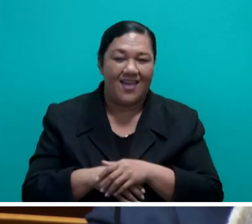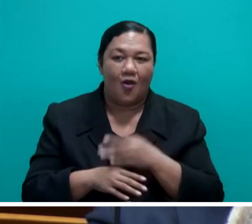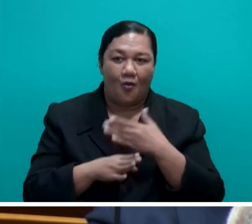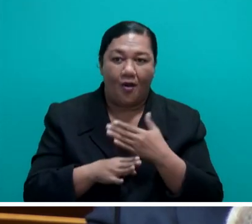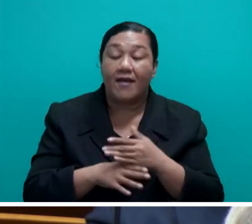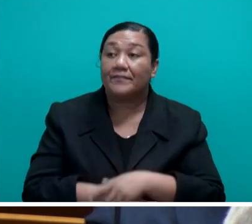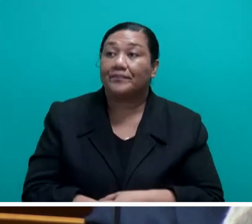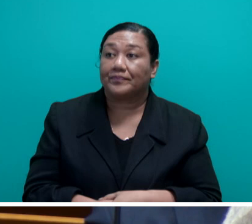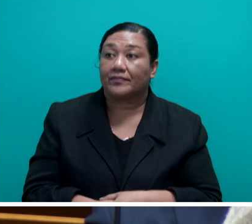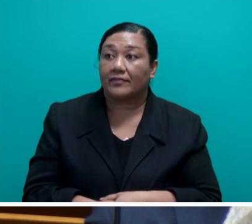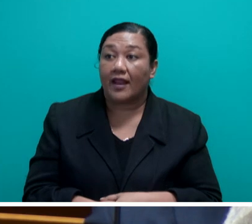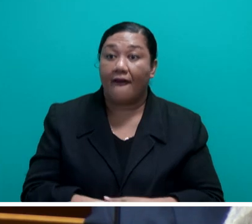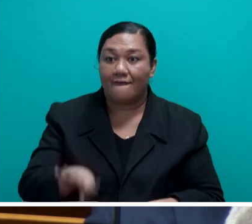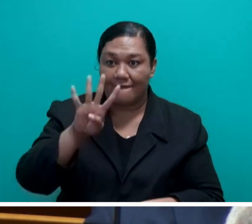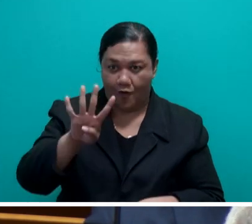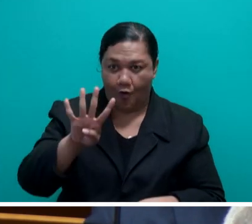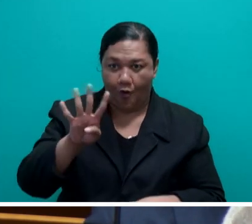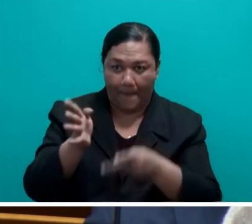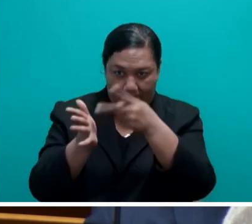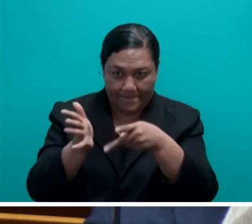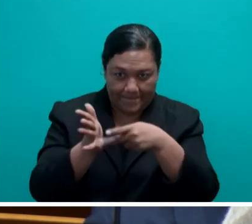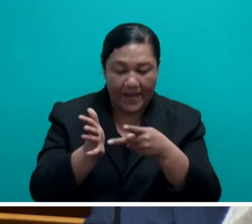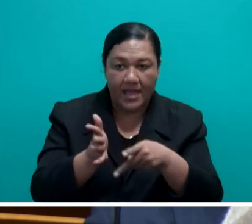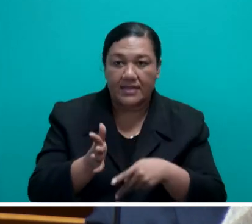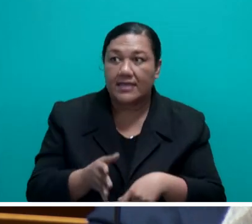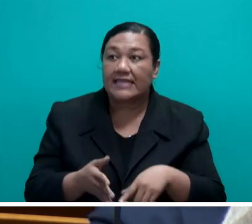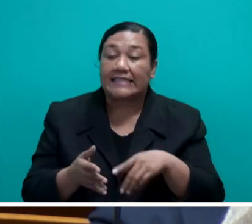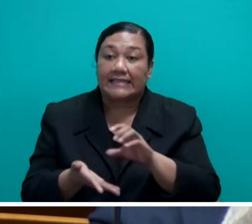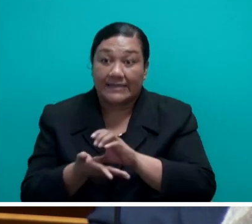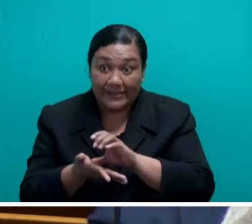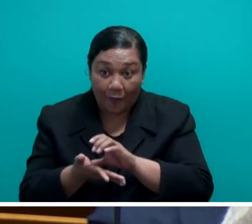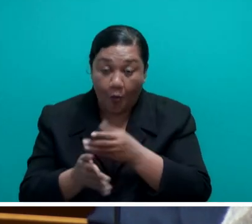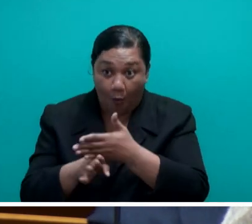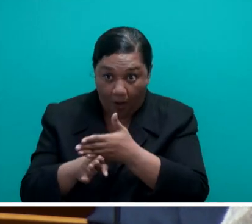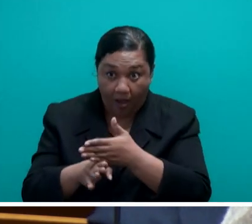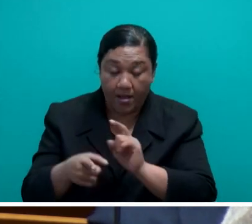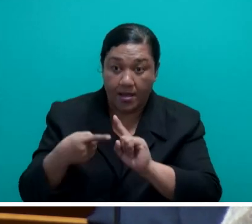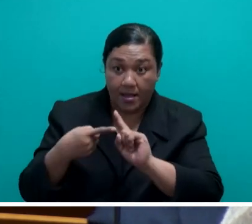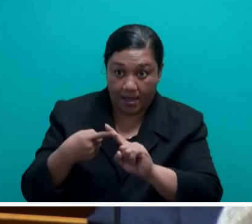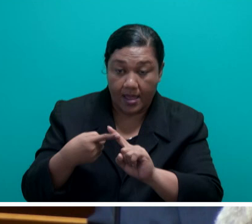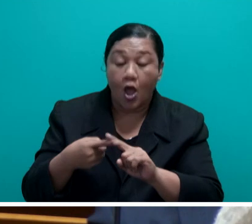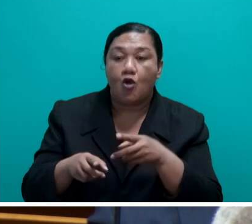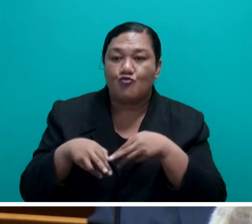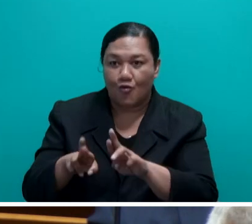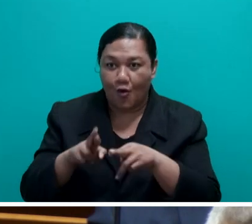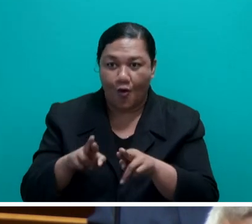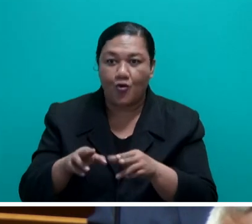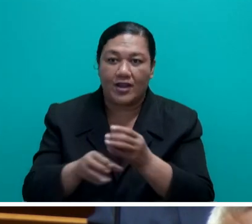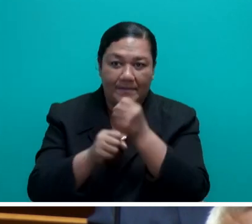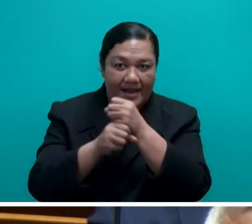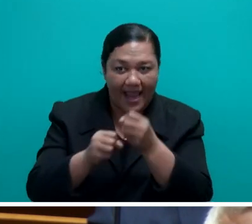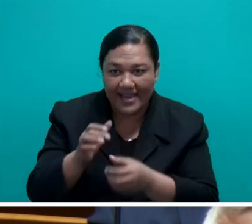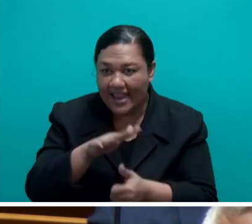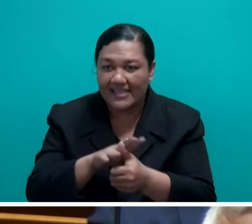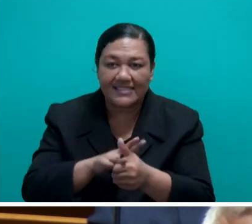there are 4 phases to the project. Phase 1, civil works, which includes road access upgrade, drainage works, and